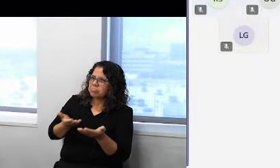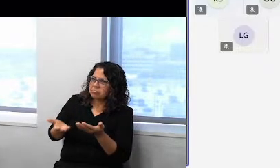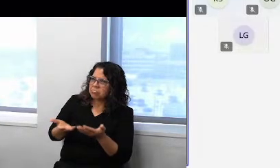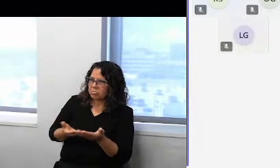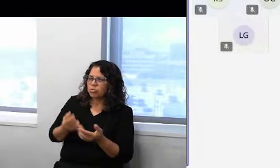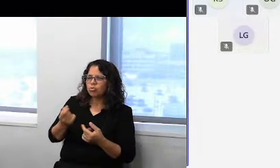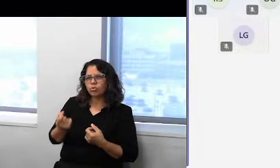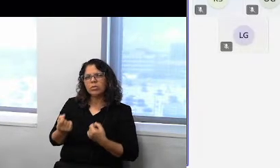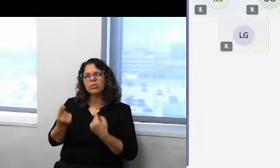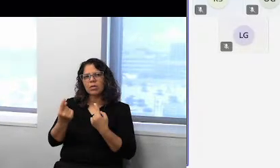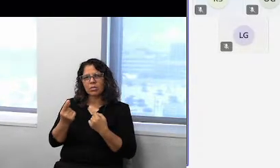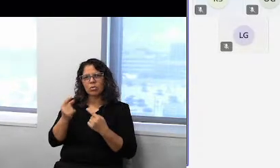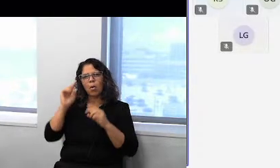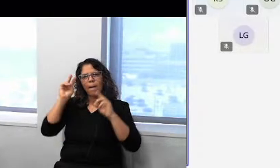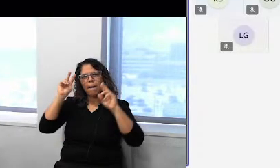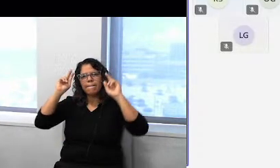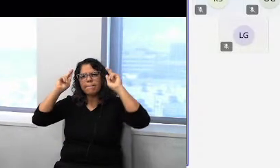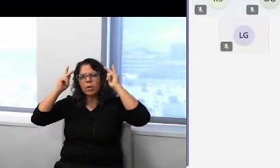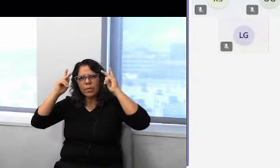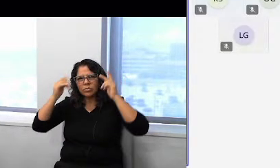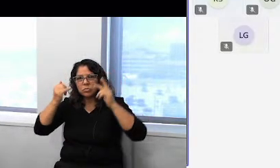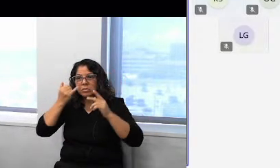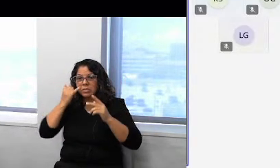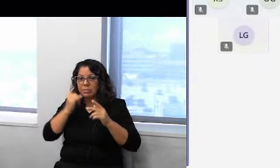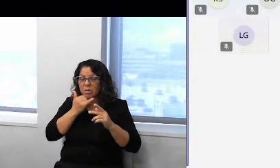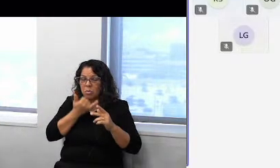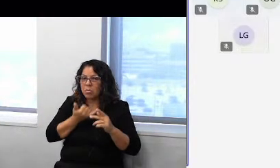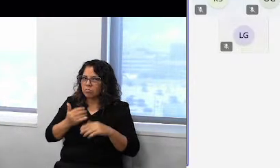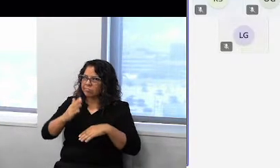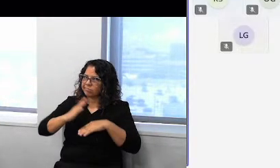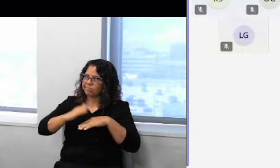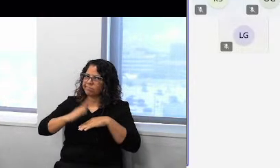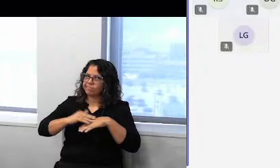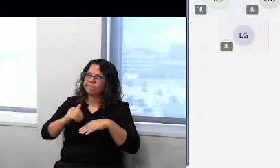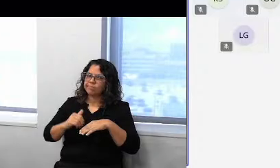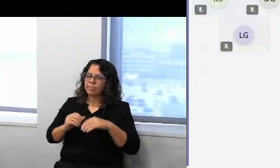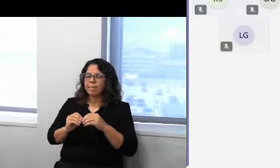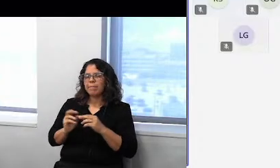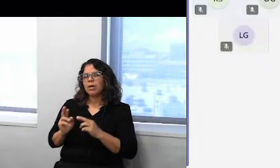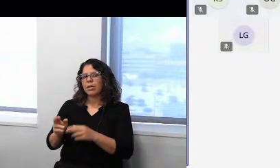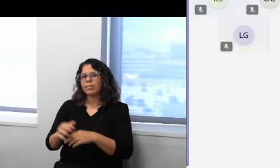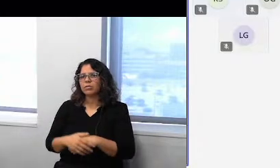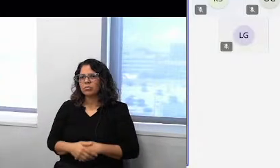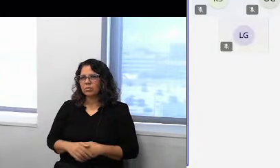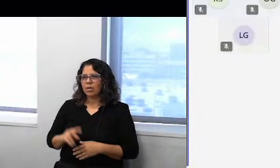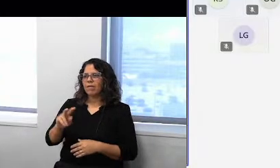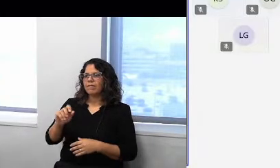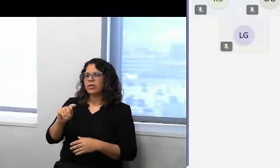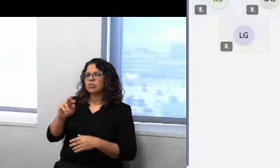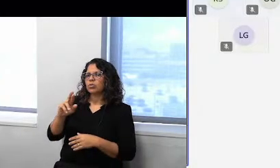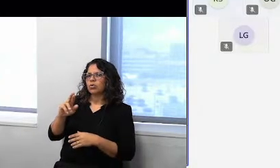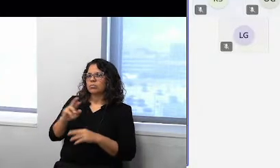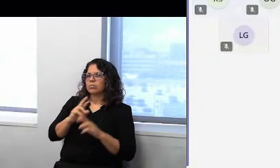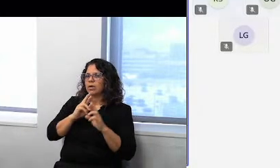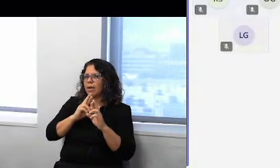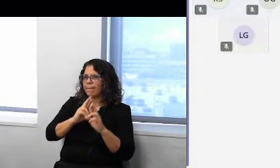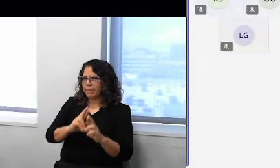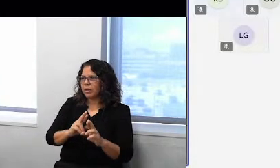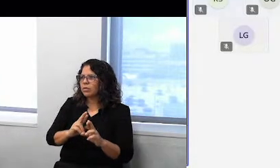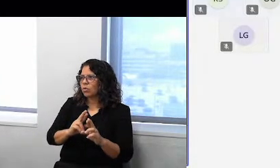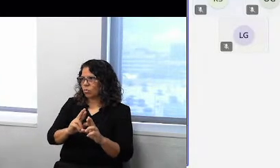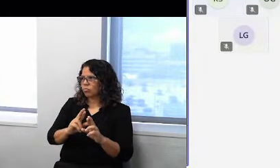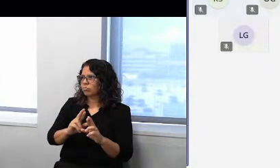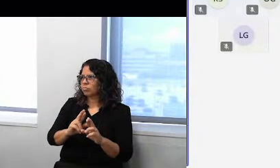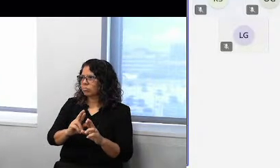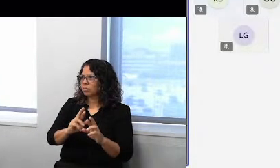correct me, okay? Yeah. It'll be faster that way. Go ahead, please. So Victor, with all the respect, I want to